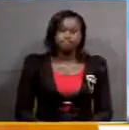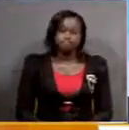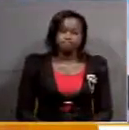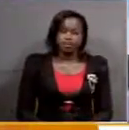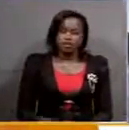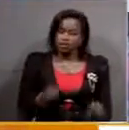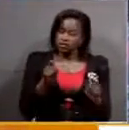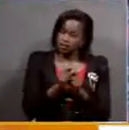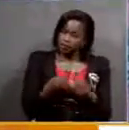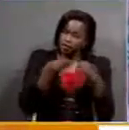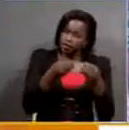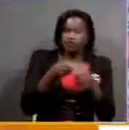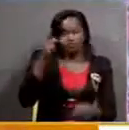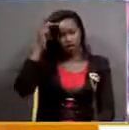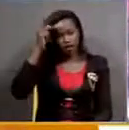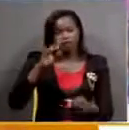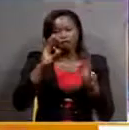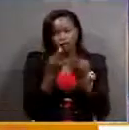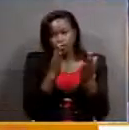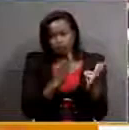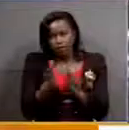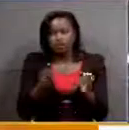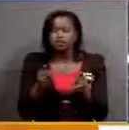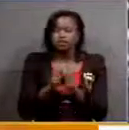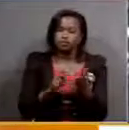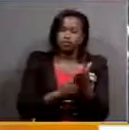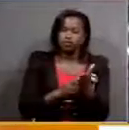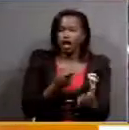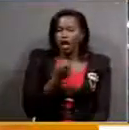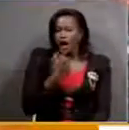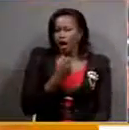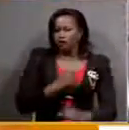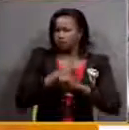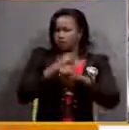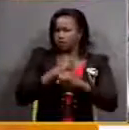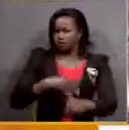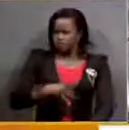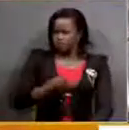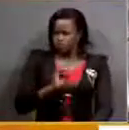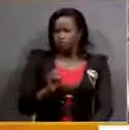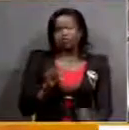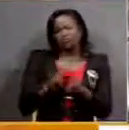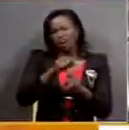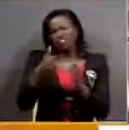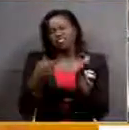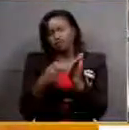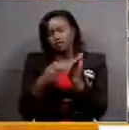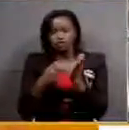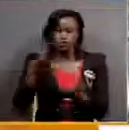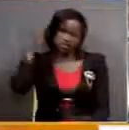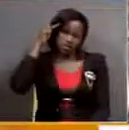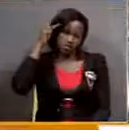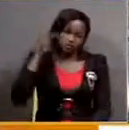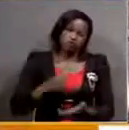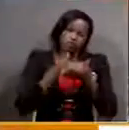mothers with knowledge on family planning and the use of contraception, maternal and child health, and basic technical skills to enable them